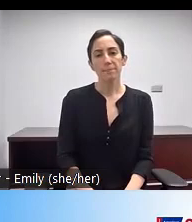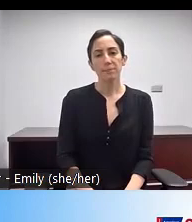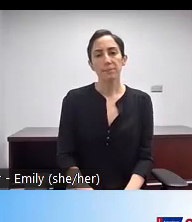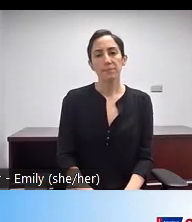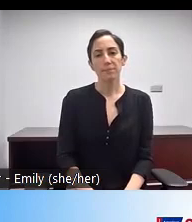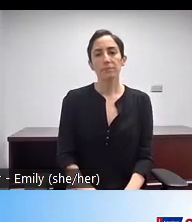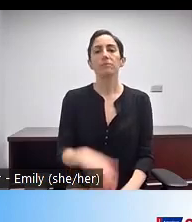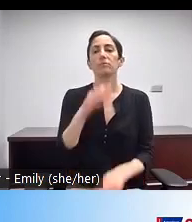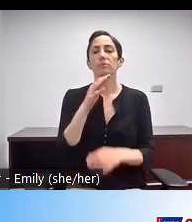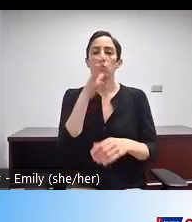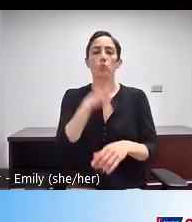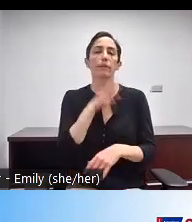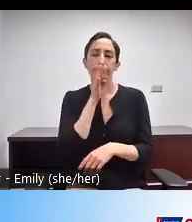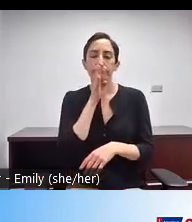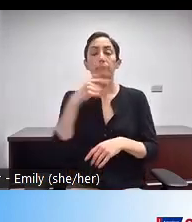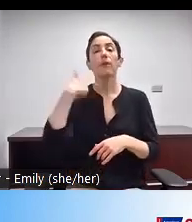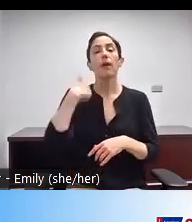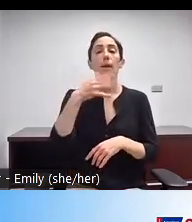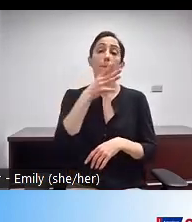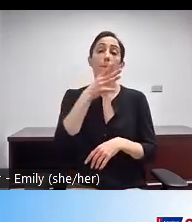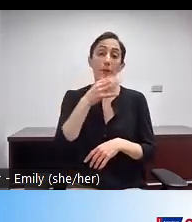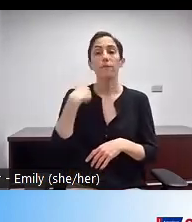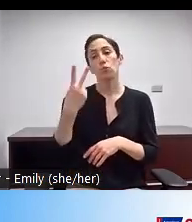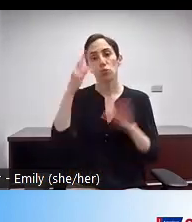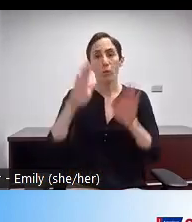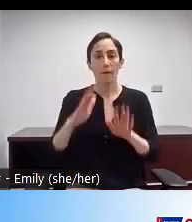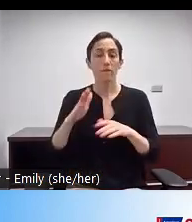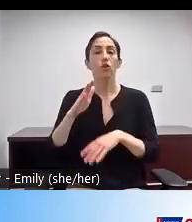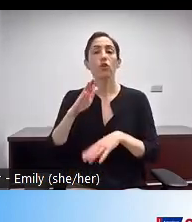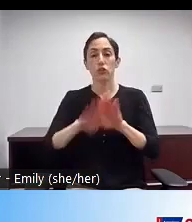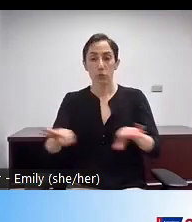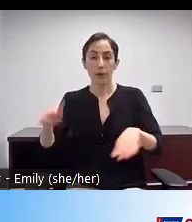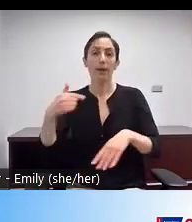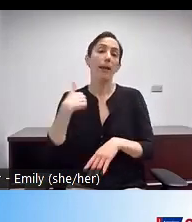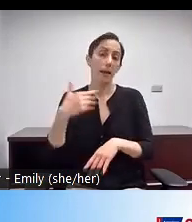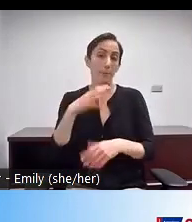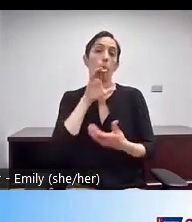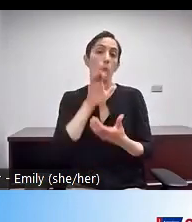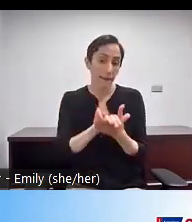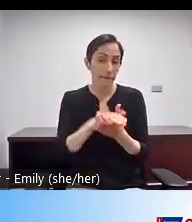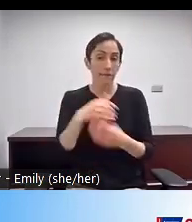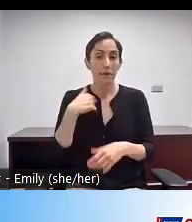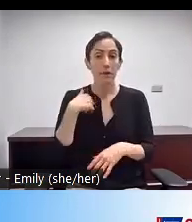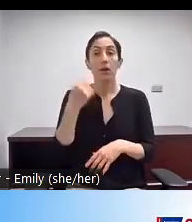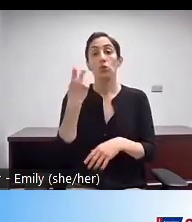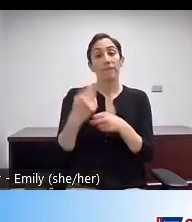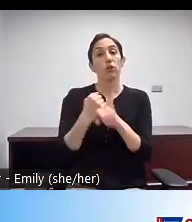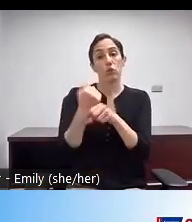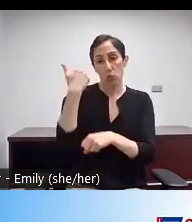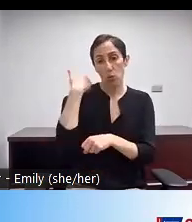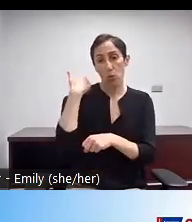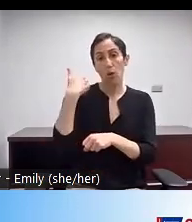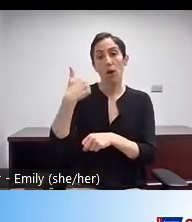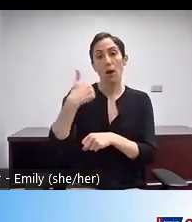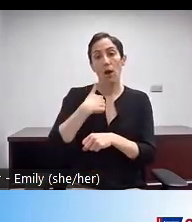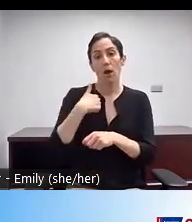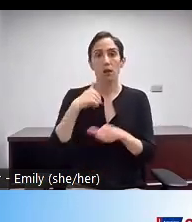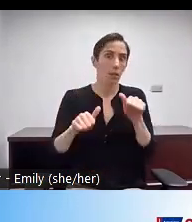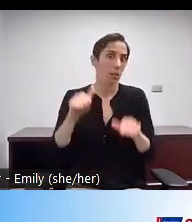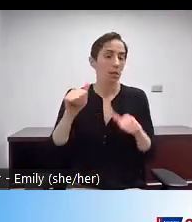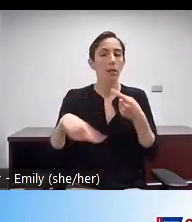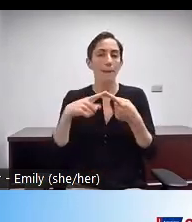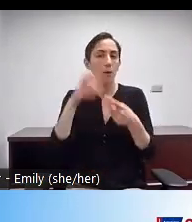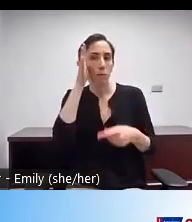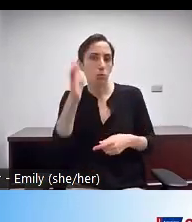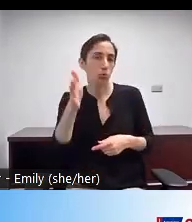I'm a mother of 2 wonderful children, and I'm a wife. And 12 years ago, I was really uncertain of the